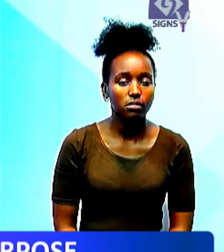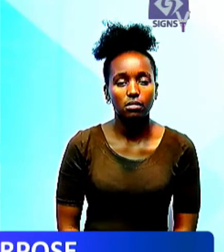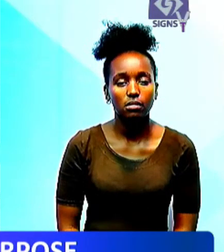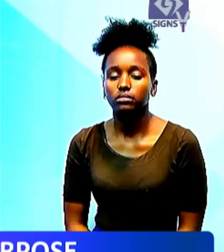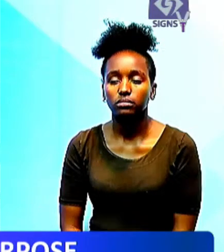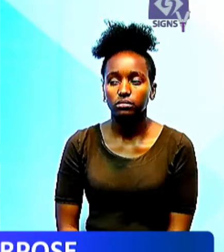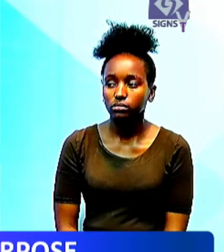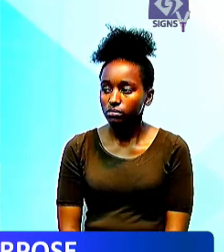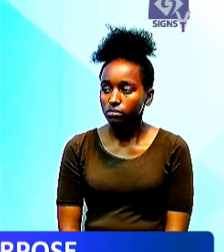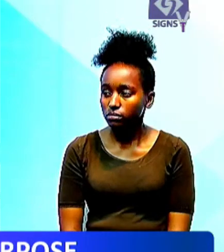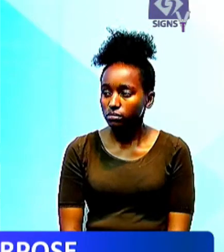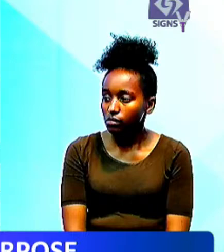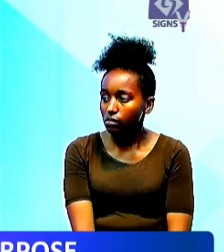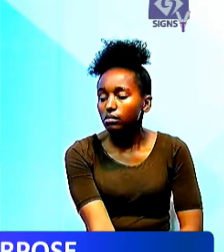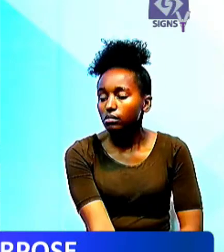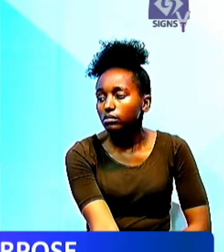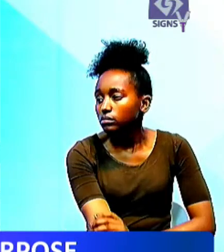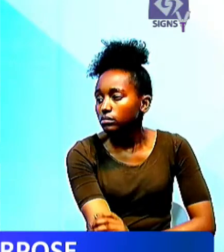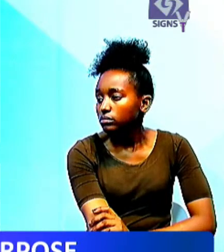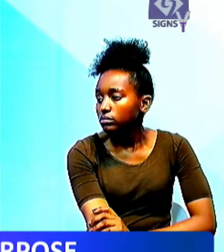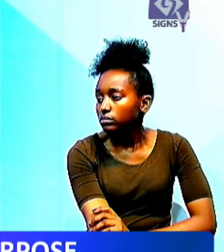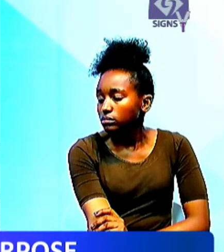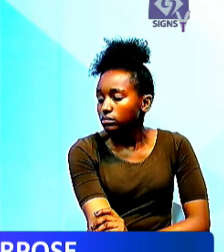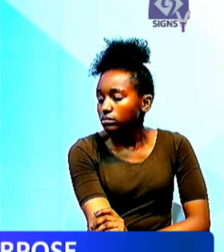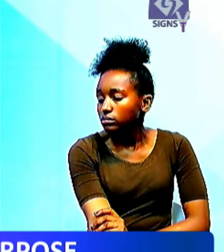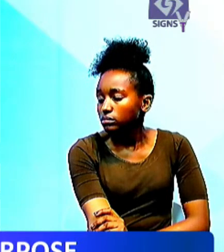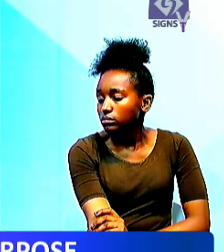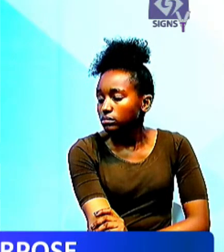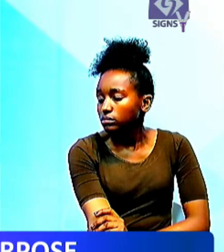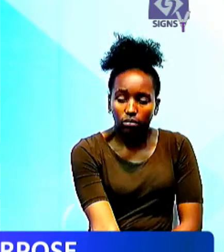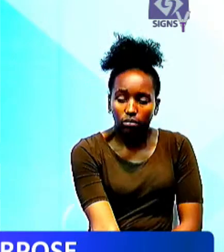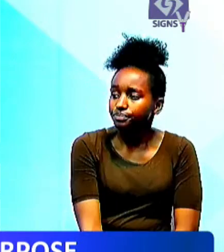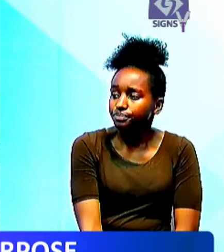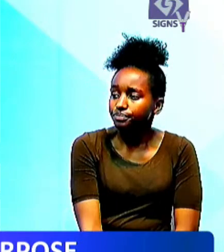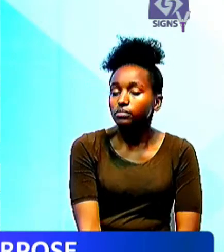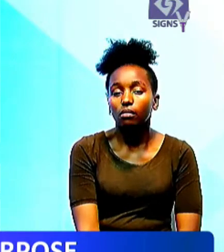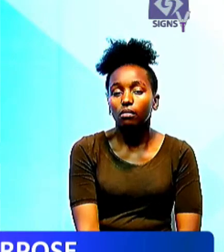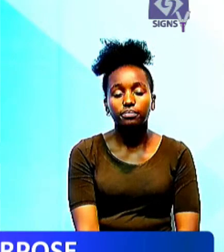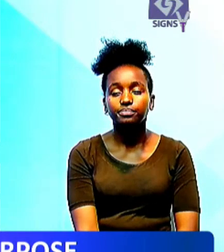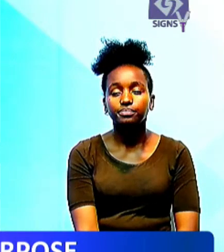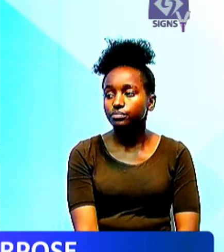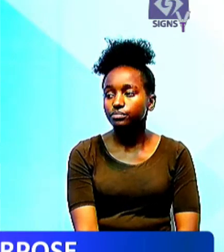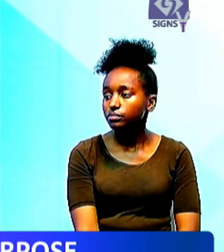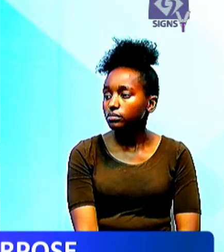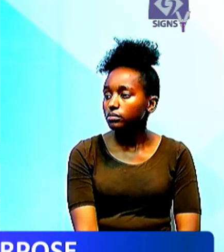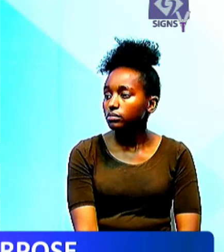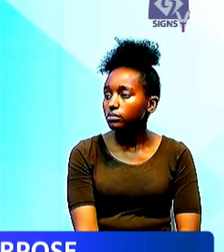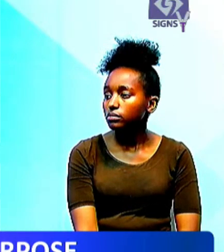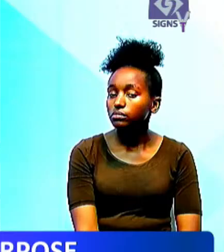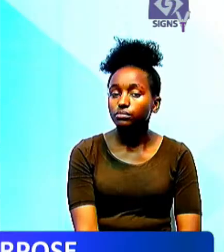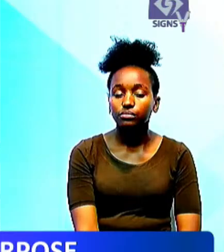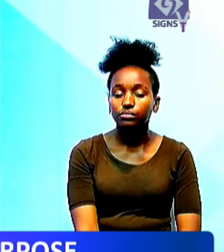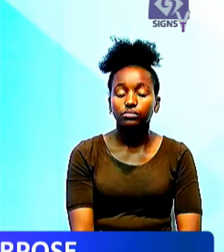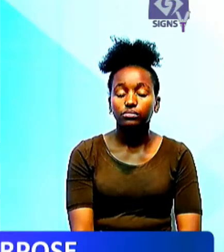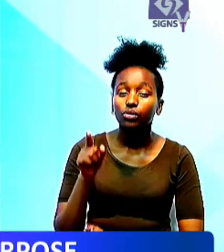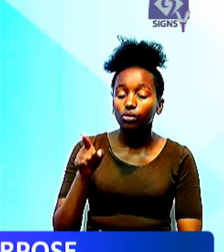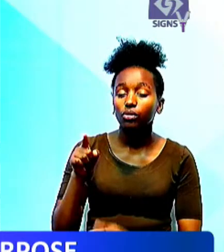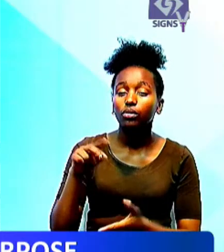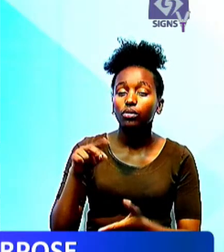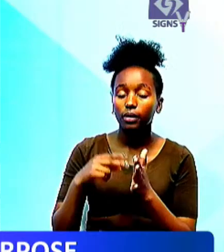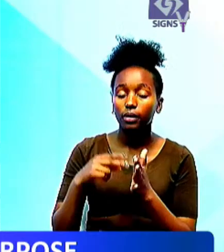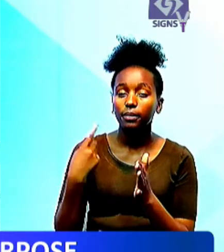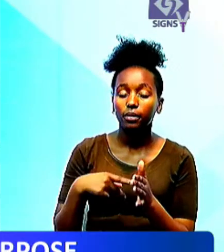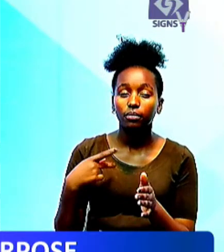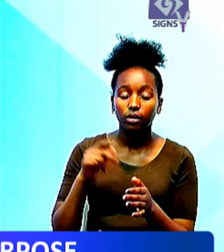that part. Besides to get forex right, so what you are saying is that there is money to be made in forex